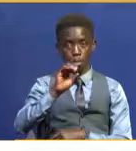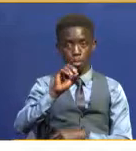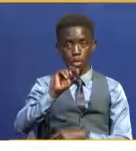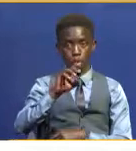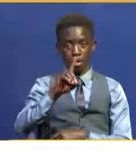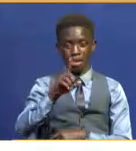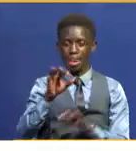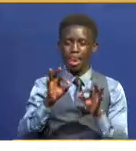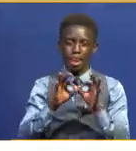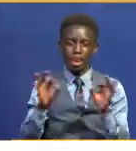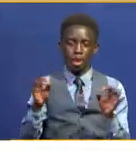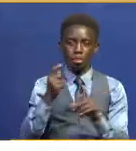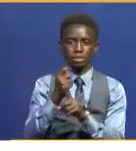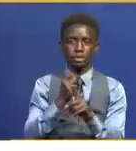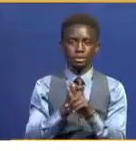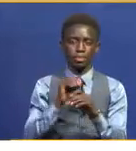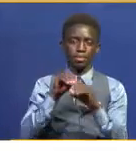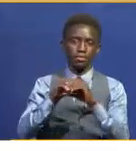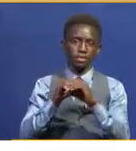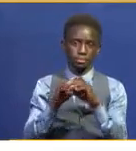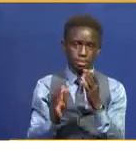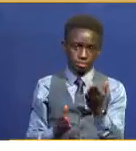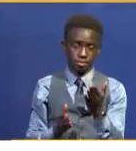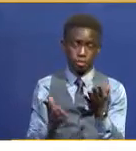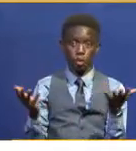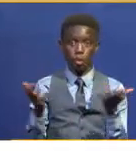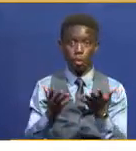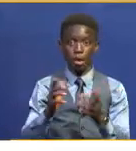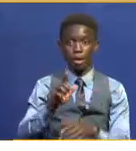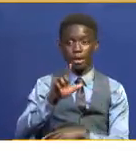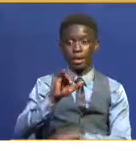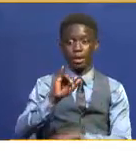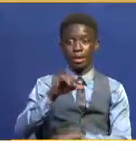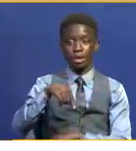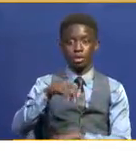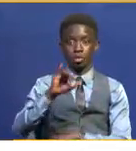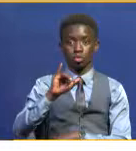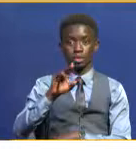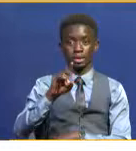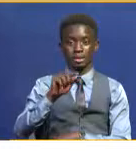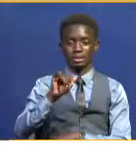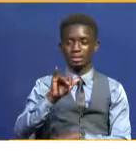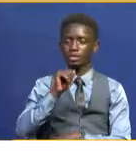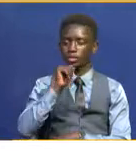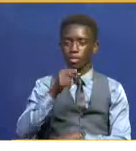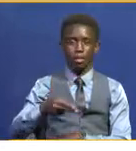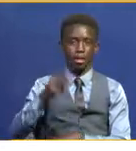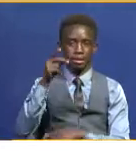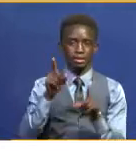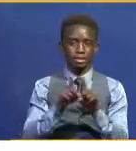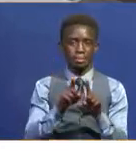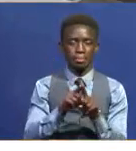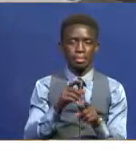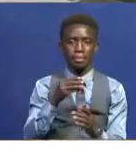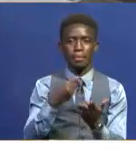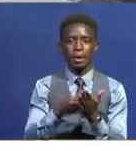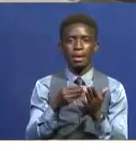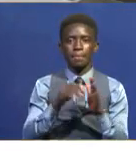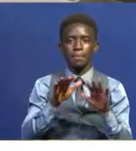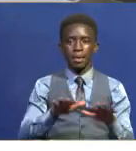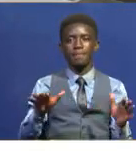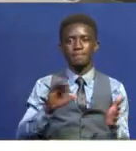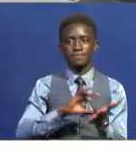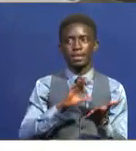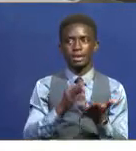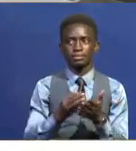of investments, and where the liquidity is not as high as what you'd see in money market funds. Mm. Yeah. Andrew, why is it